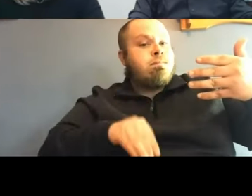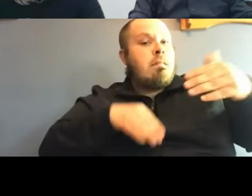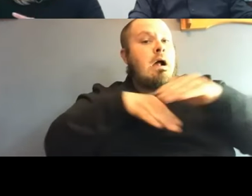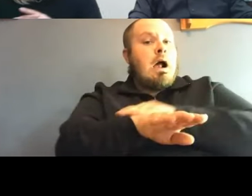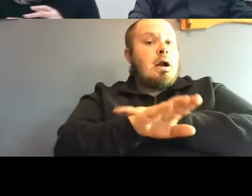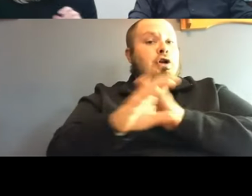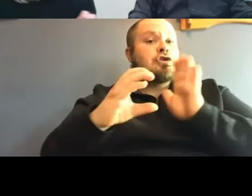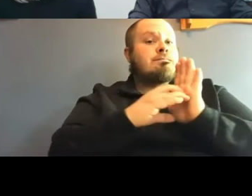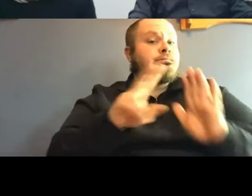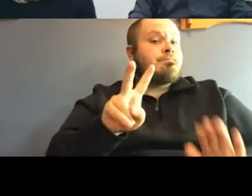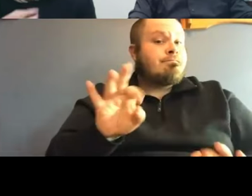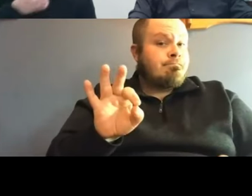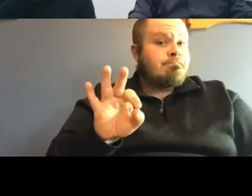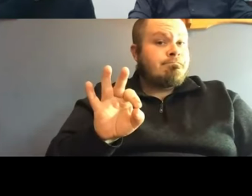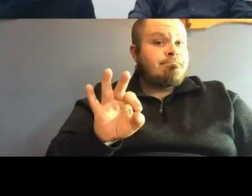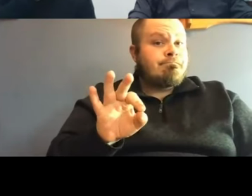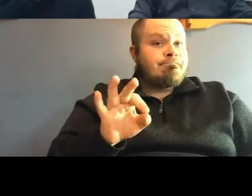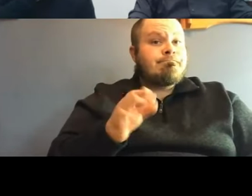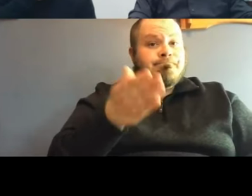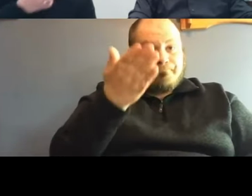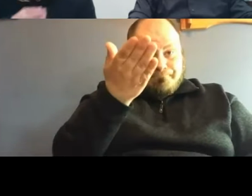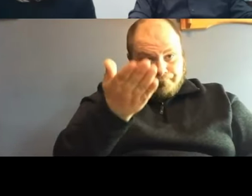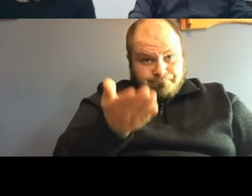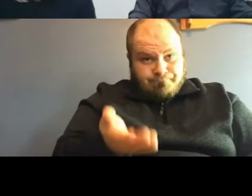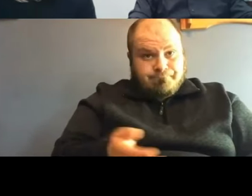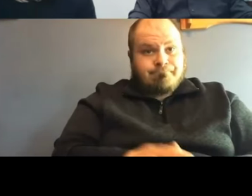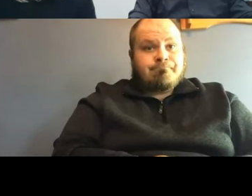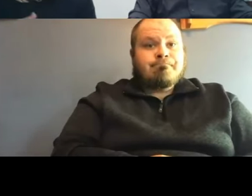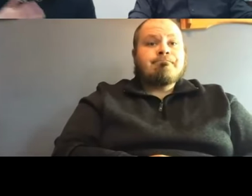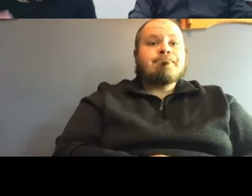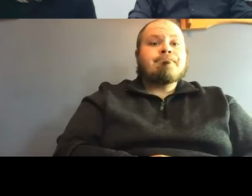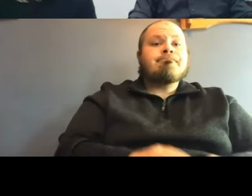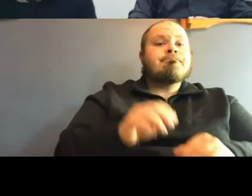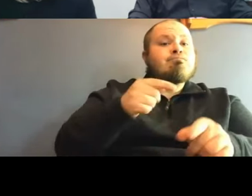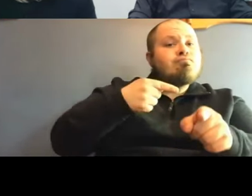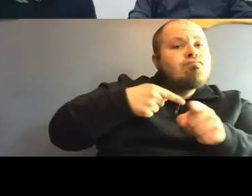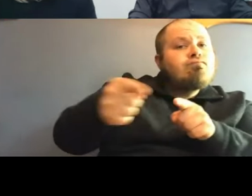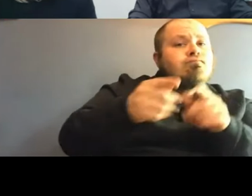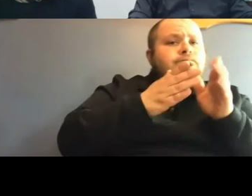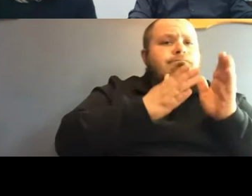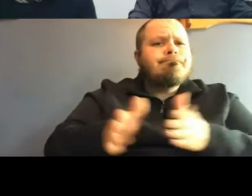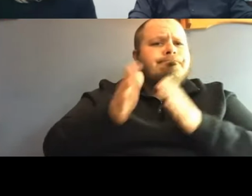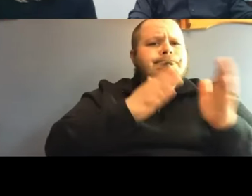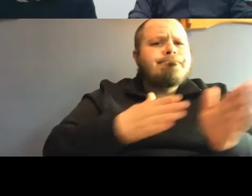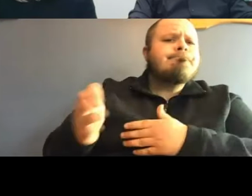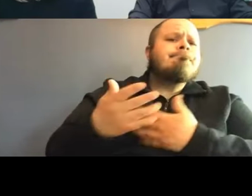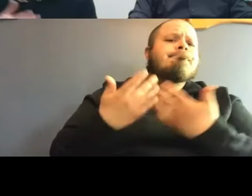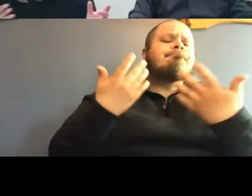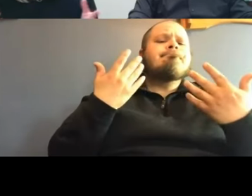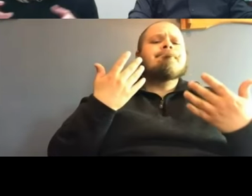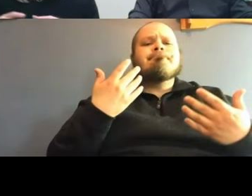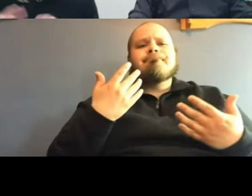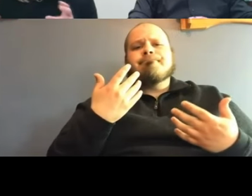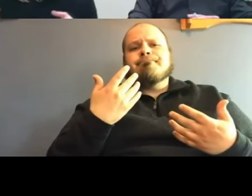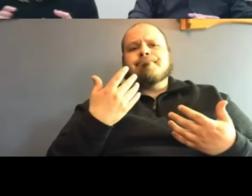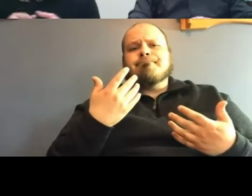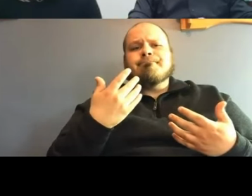29. So there's career planning, the ones I talked about.